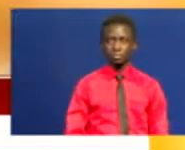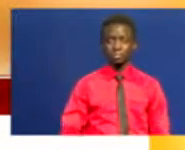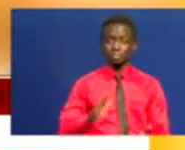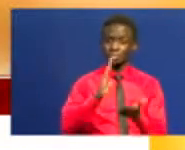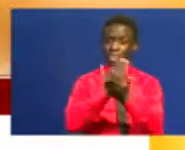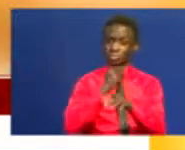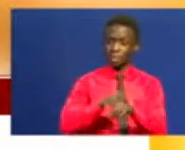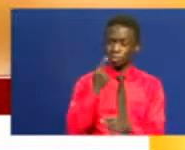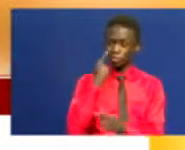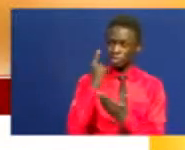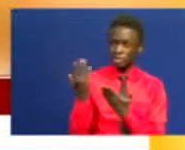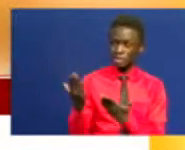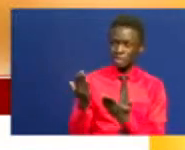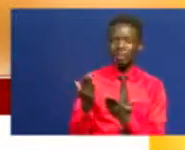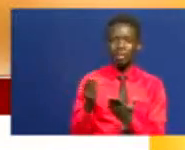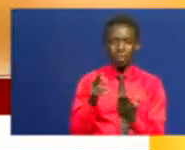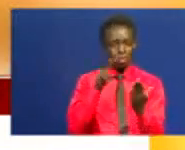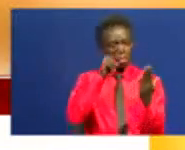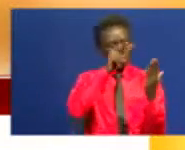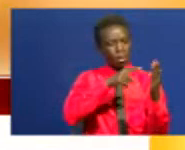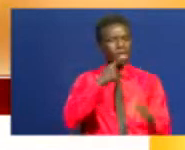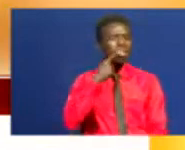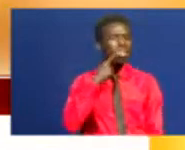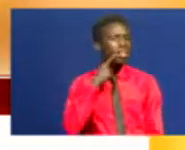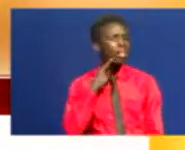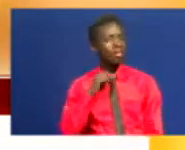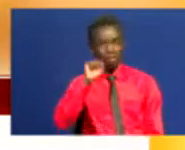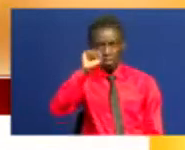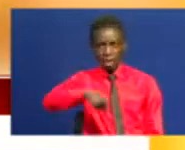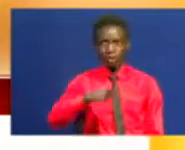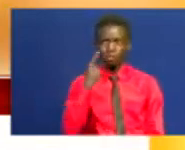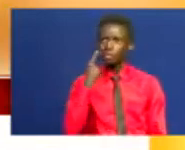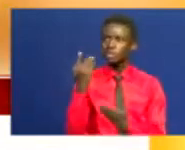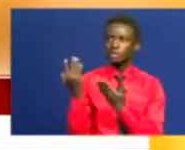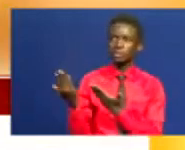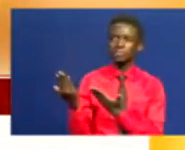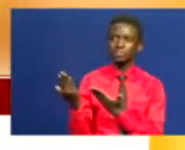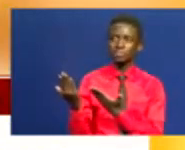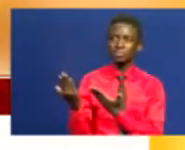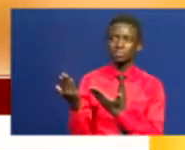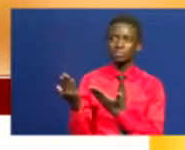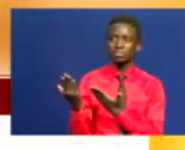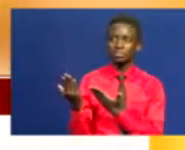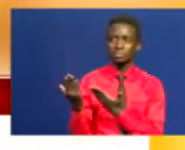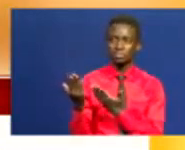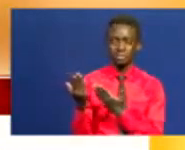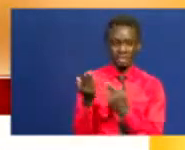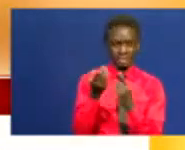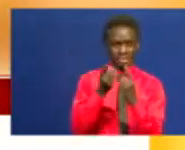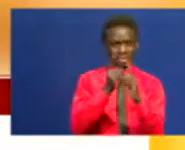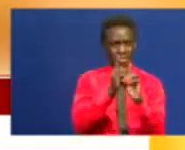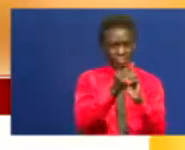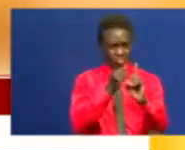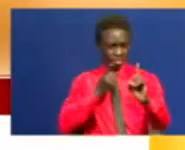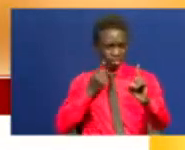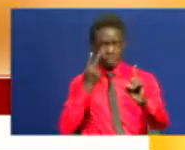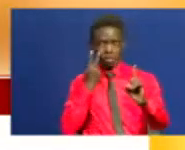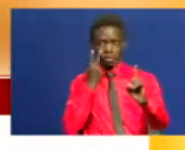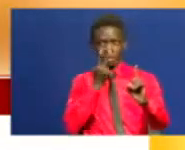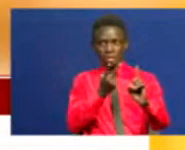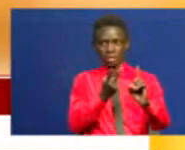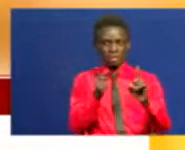Sometimes looks can be deceiving, and this is at play here. From a distance, this looks like your ordinary snack